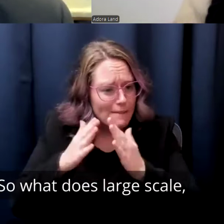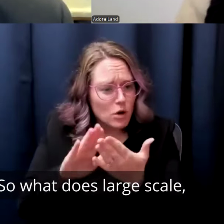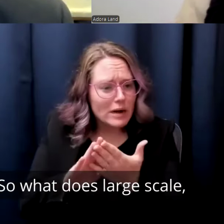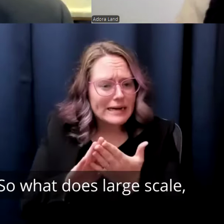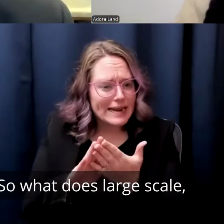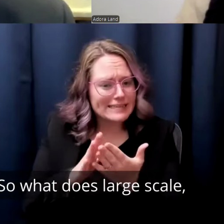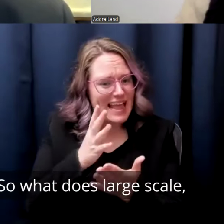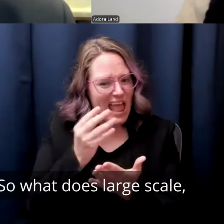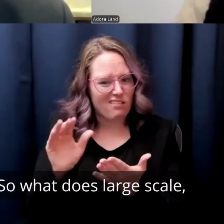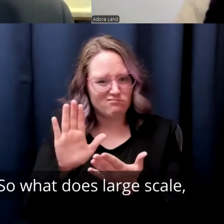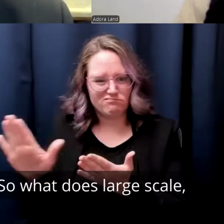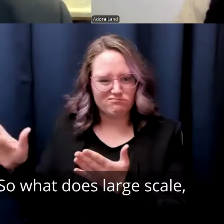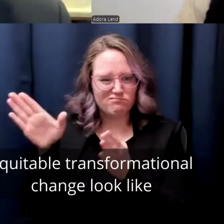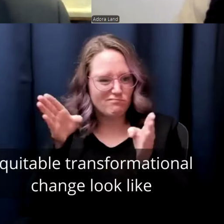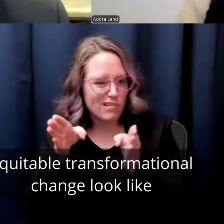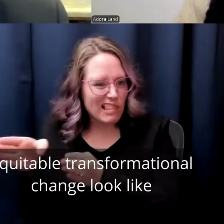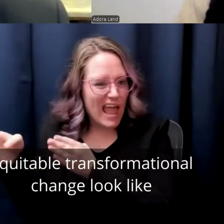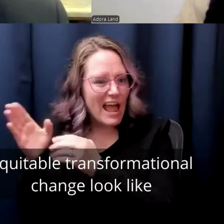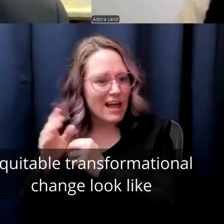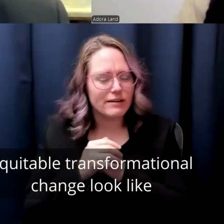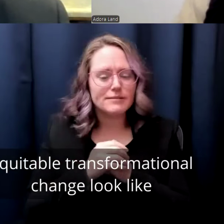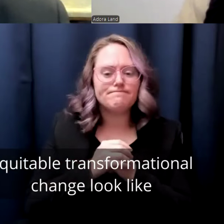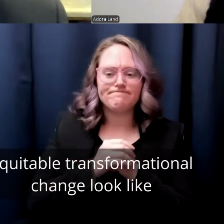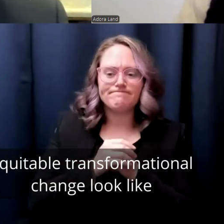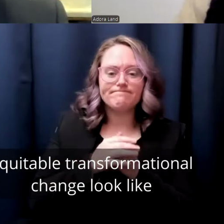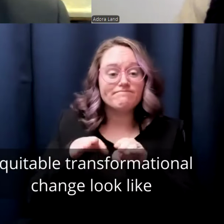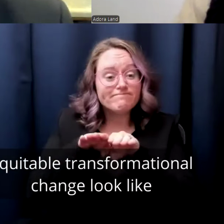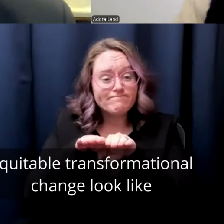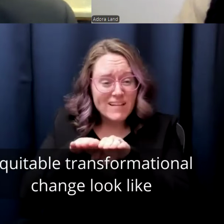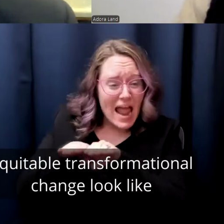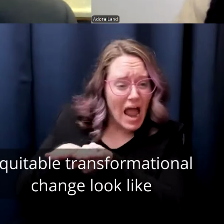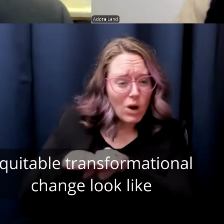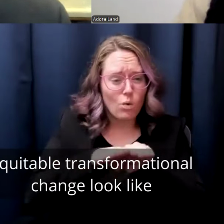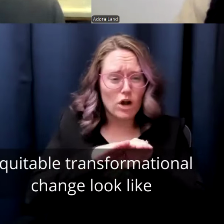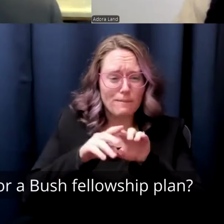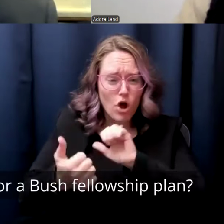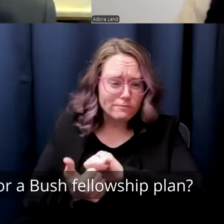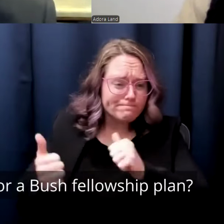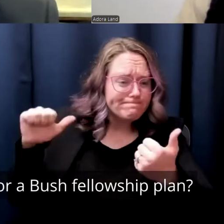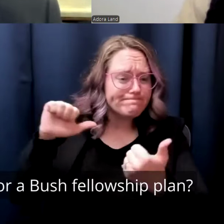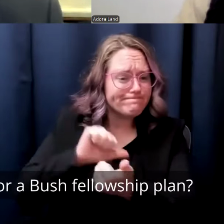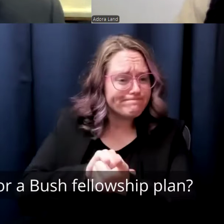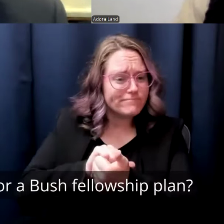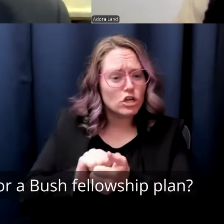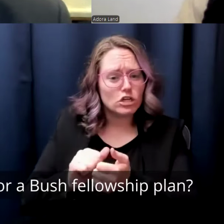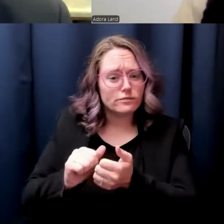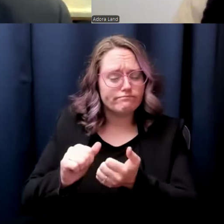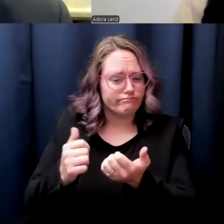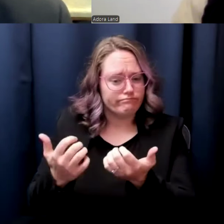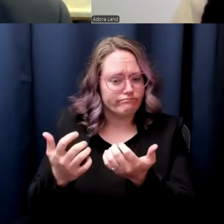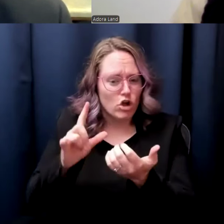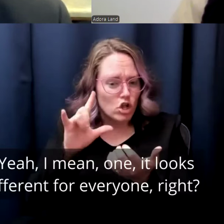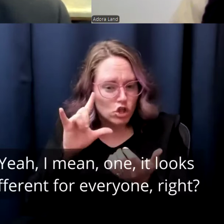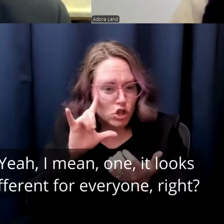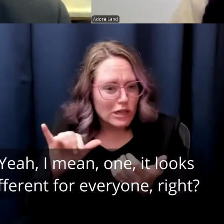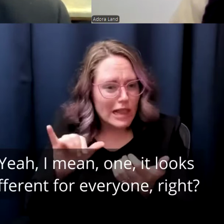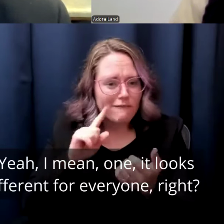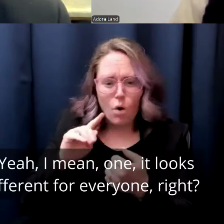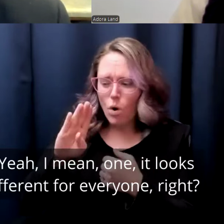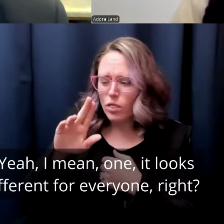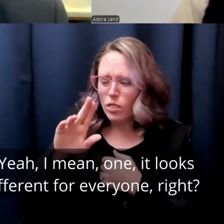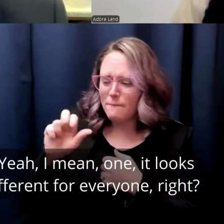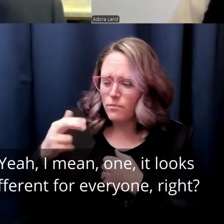well. So, what does large scale, equitable, transformational change look like for Bush Fellowship Plan? Yeah,